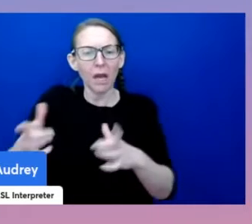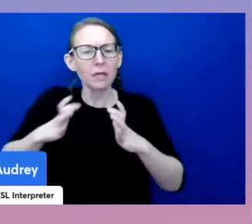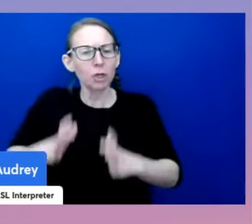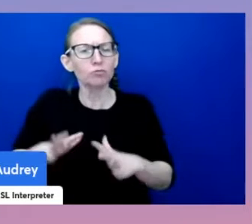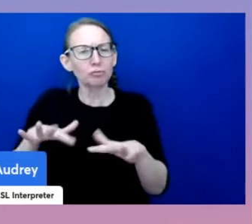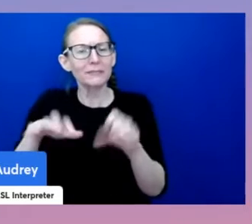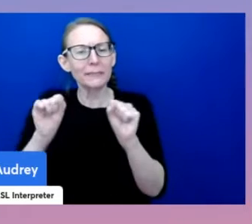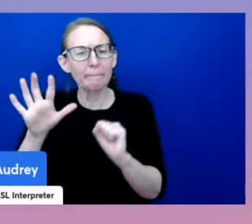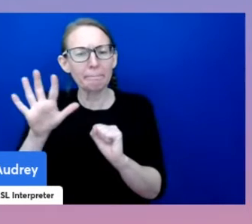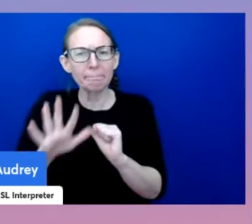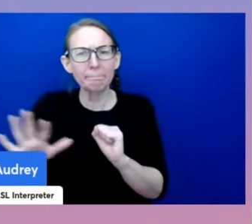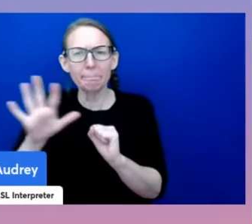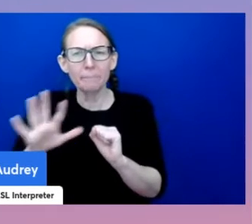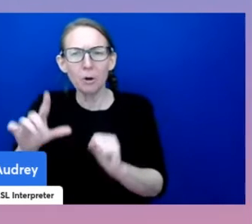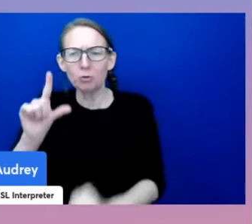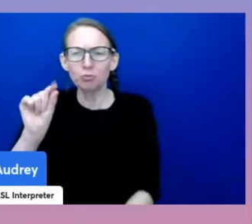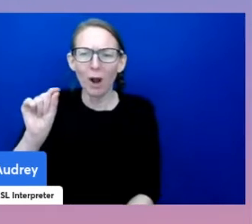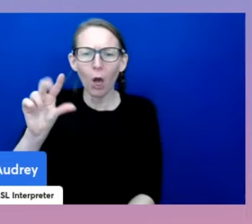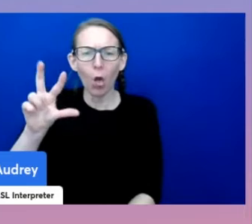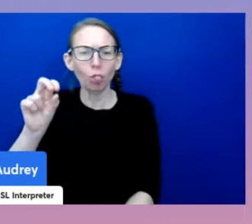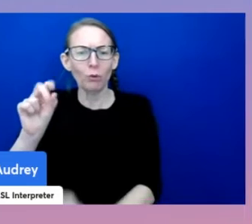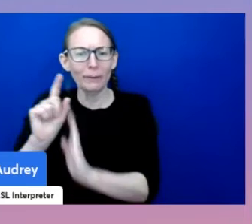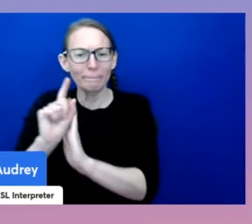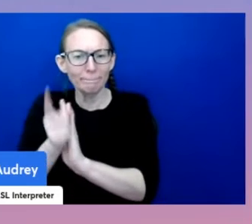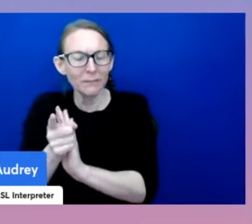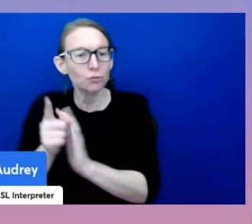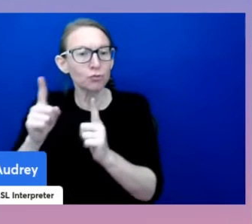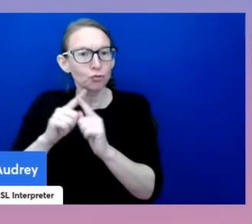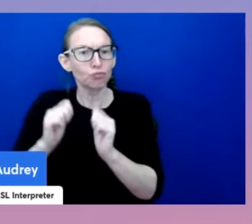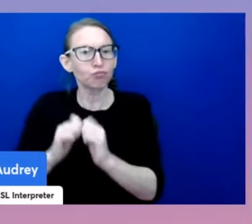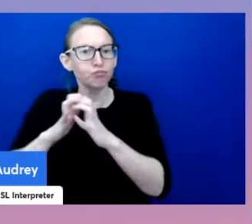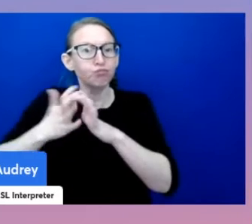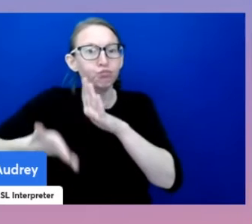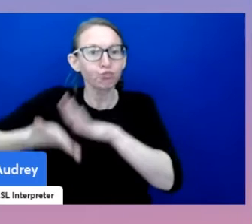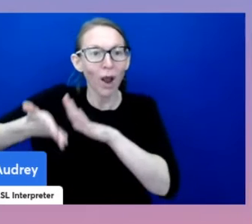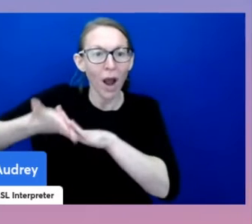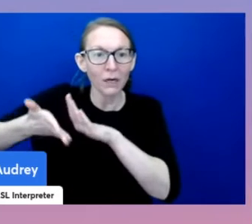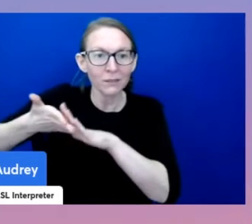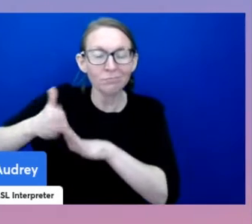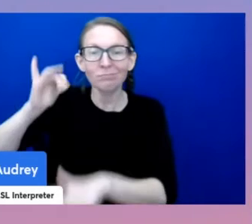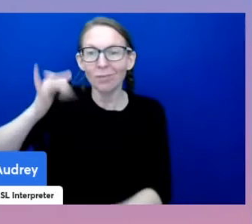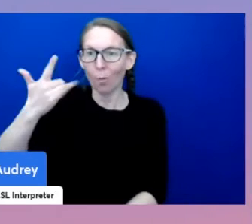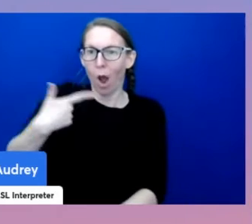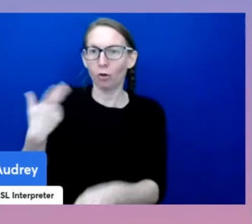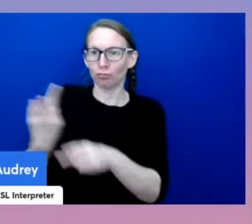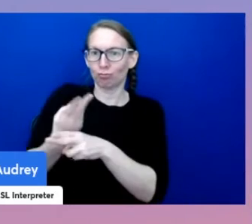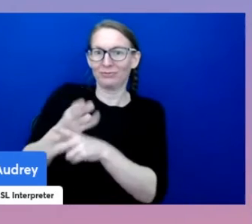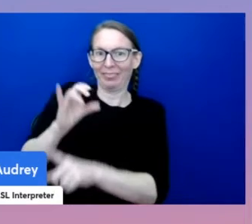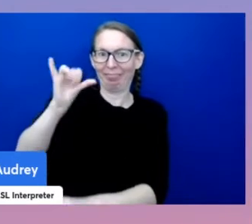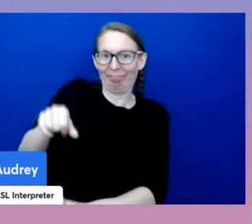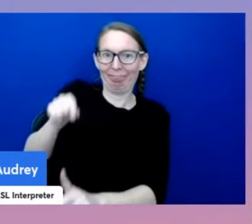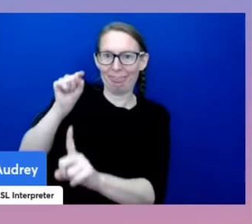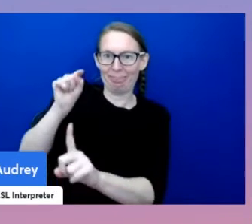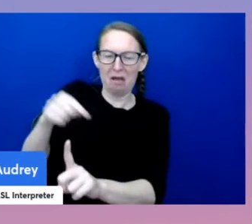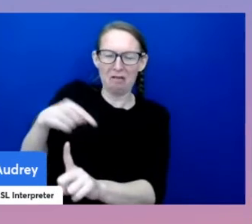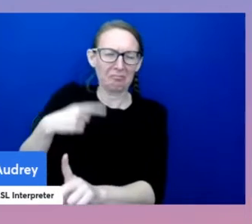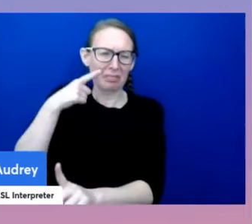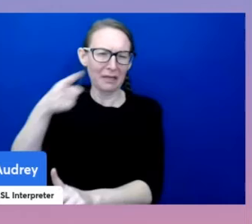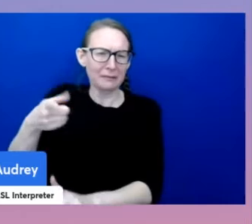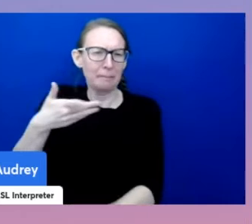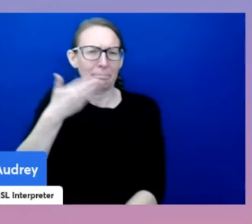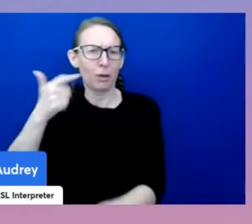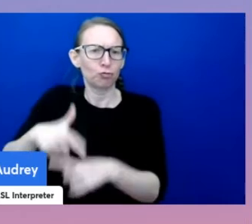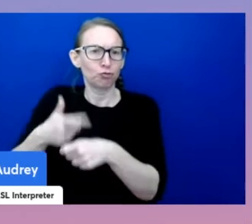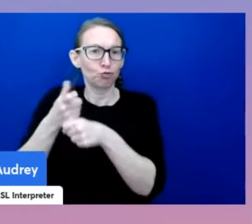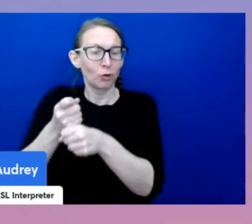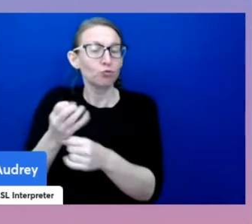20 or 30 minutes to up and running. So that's why we use this one. So I think it's better to create. So right